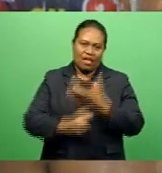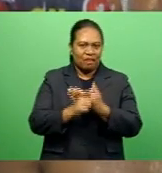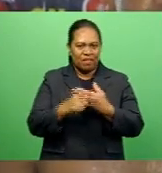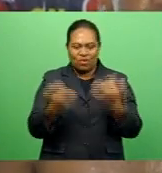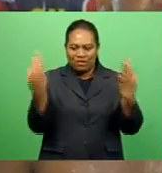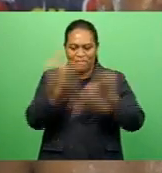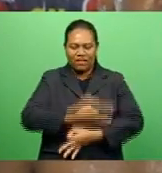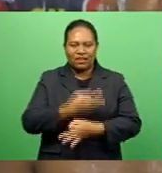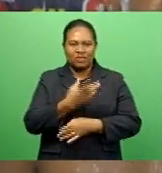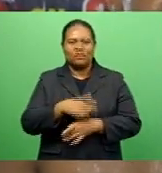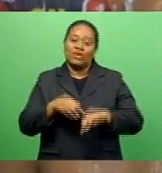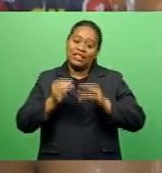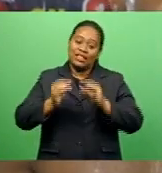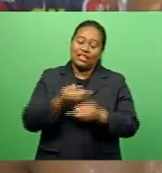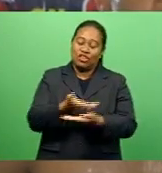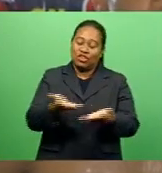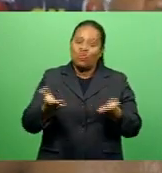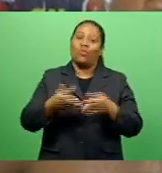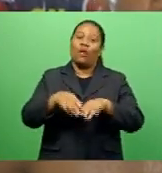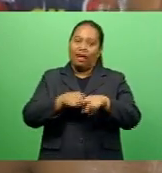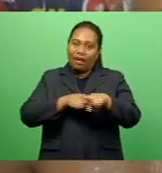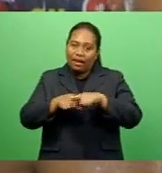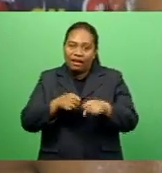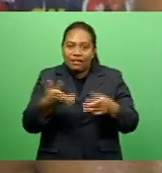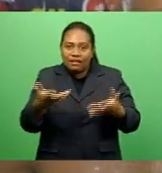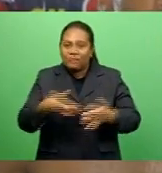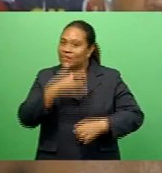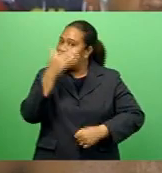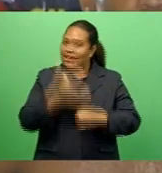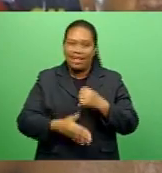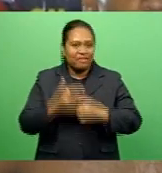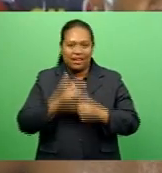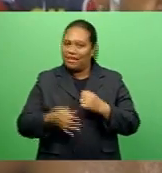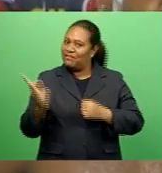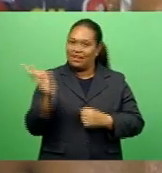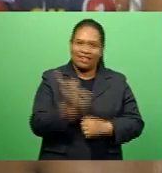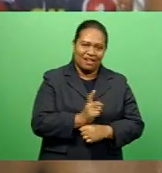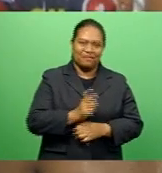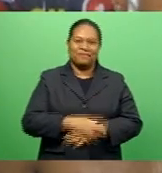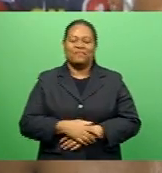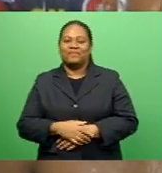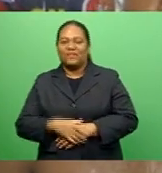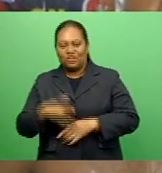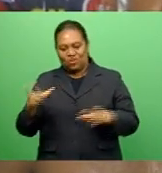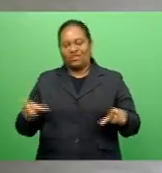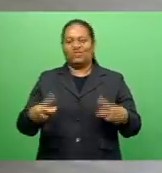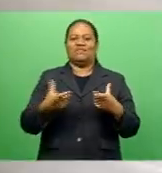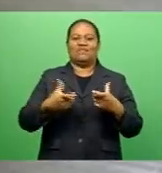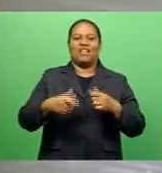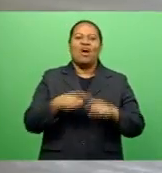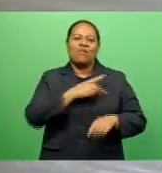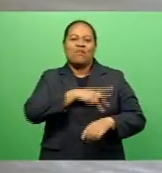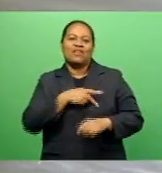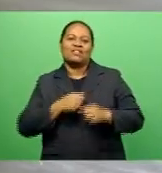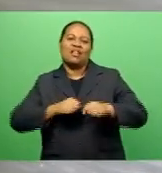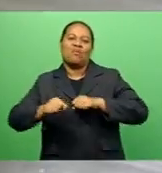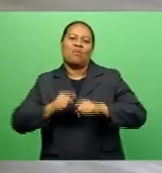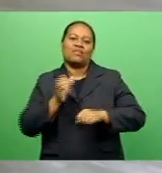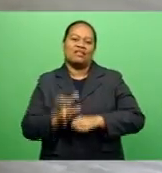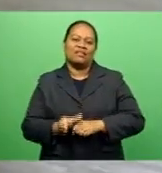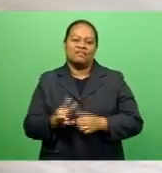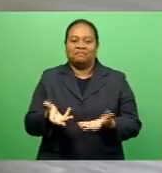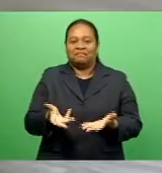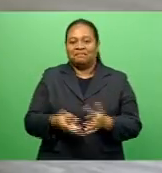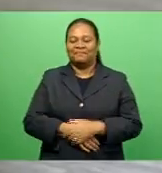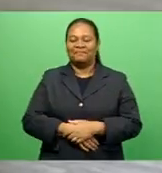fight is going to teach you a lesson that never come from down and you want to challenge the professional boxers.